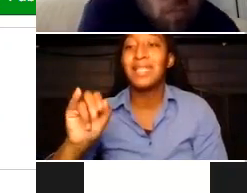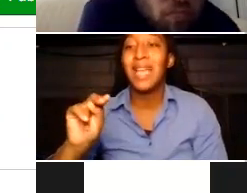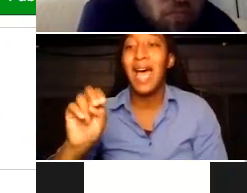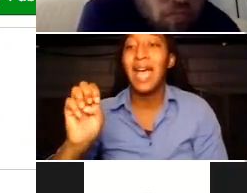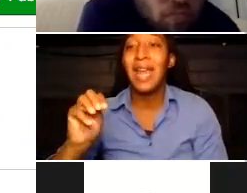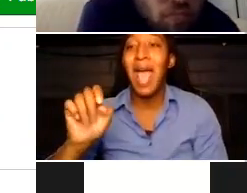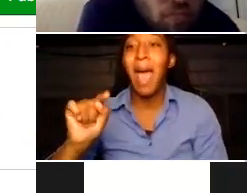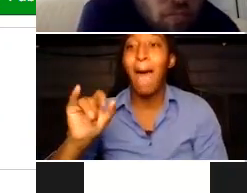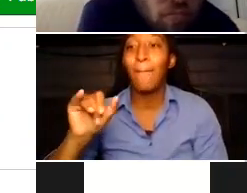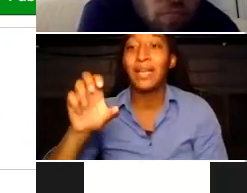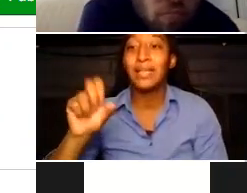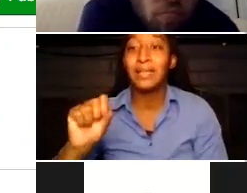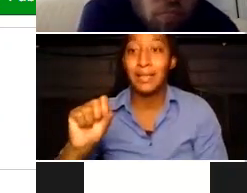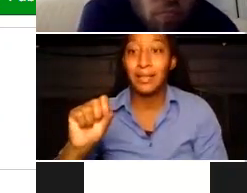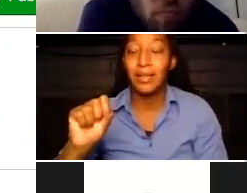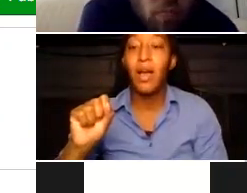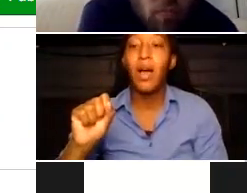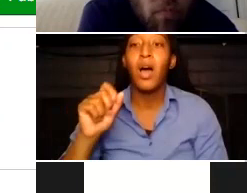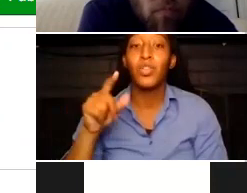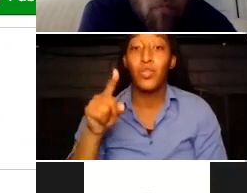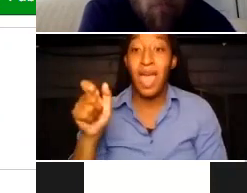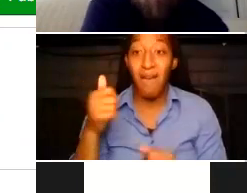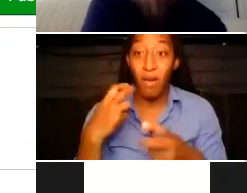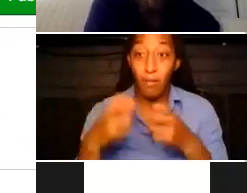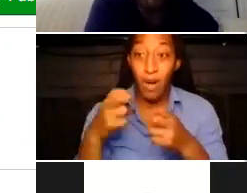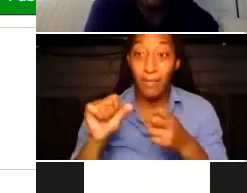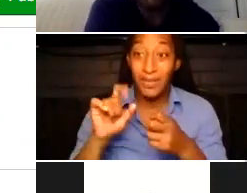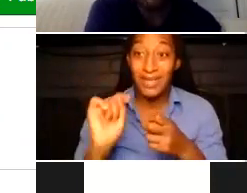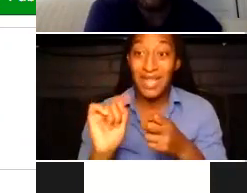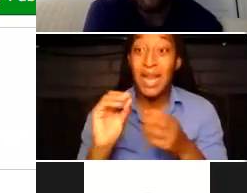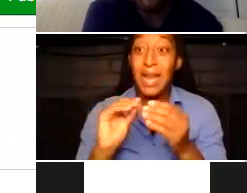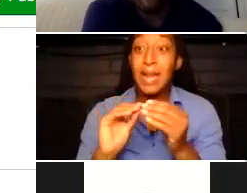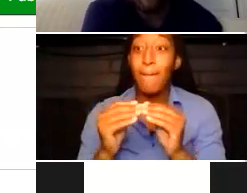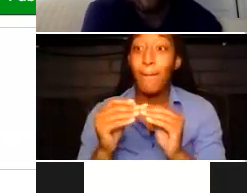and your energy discussion. Okay.